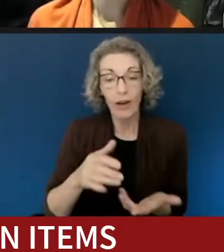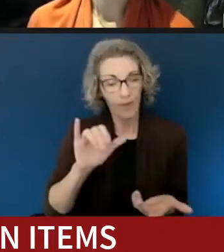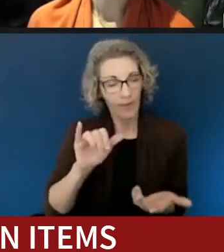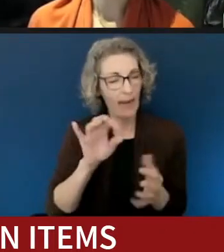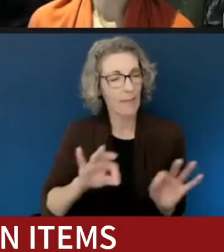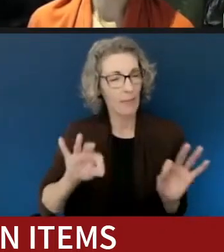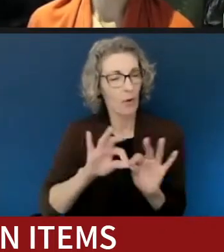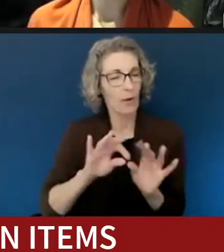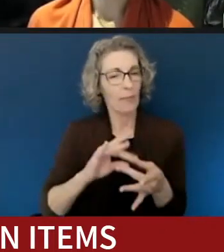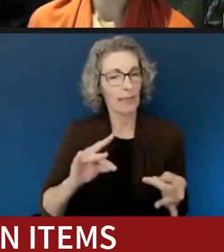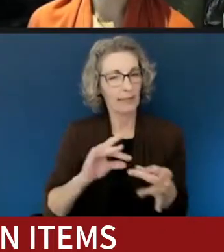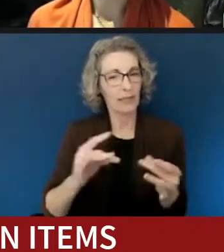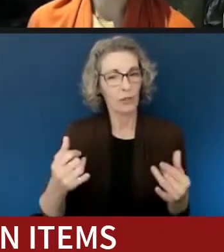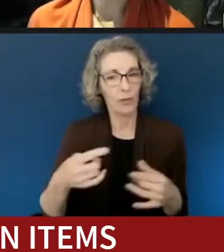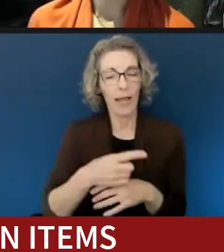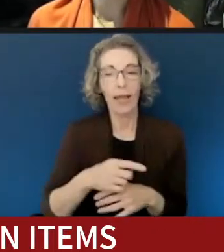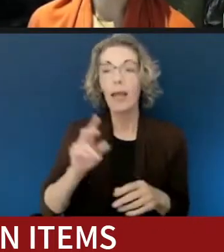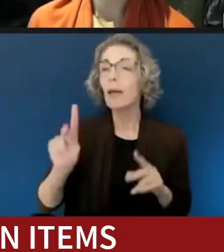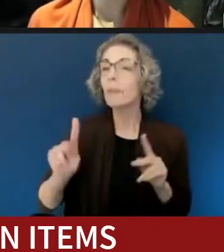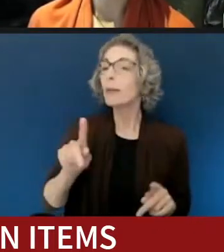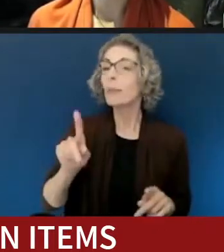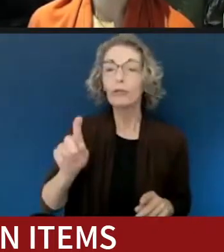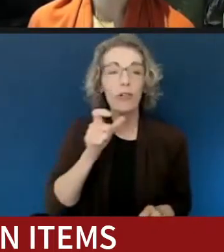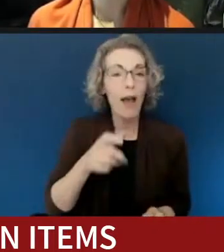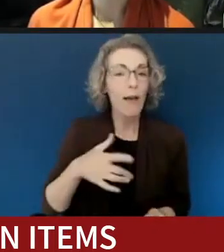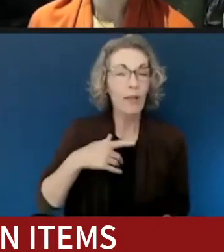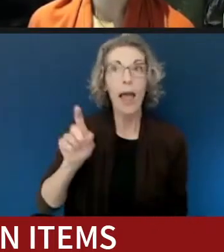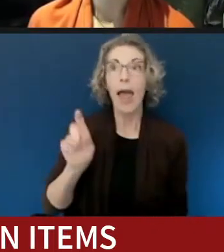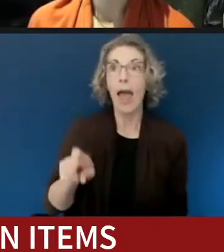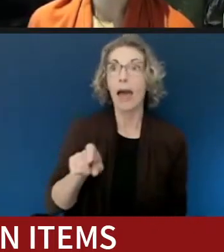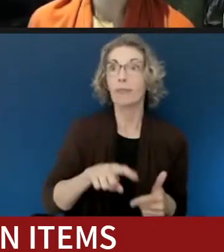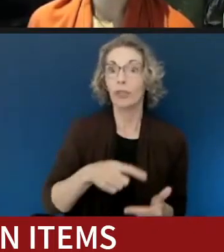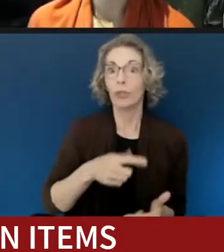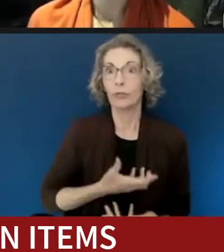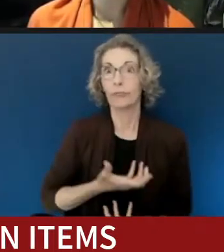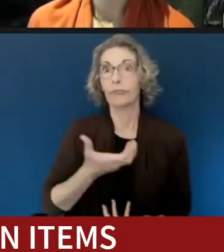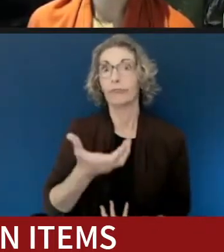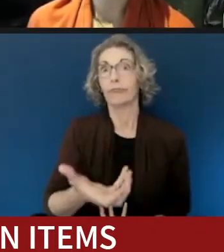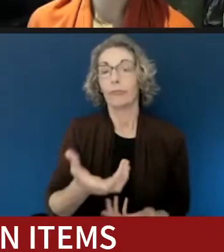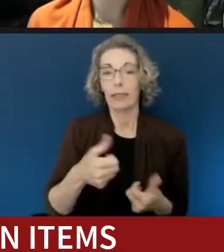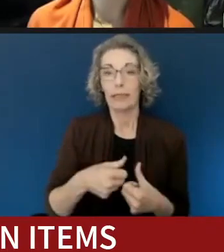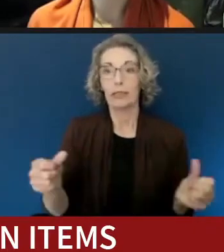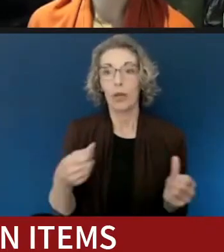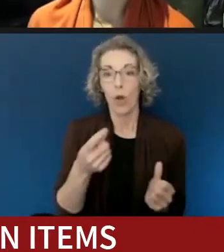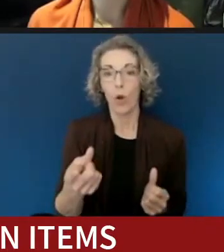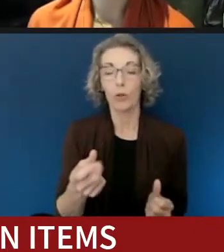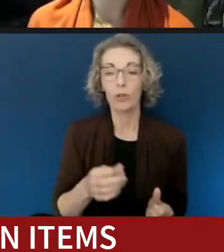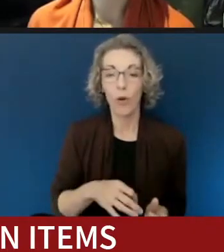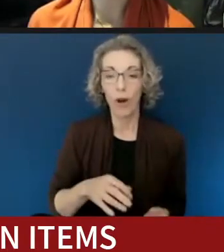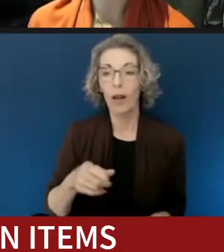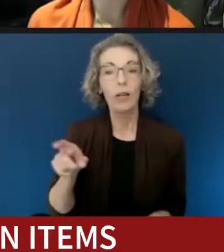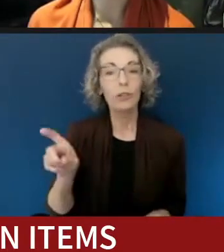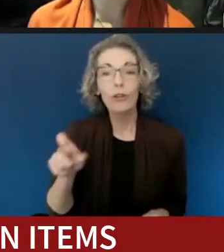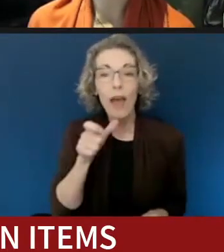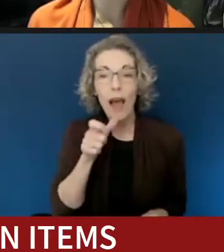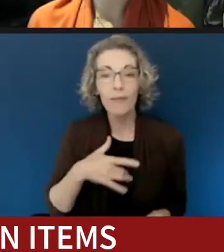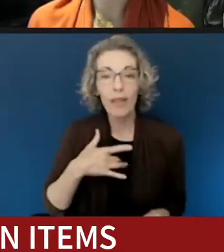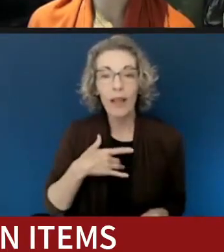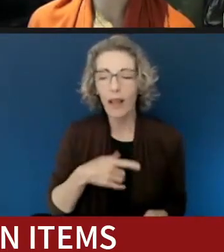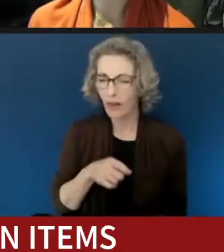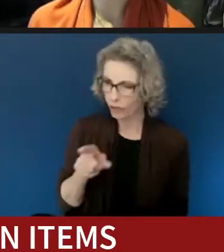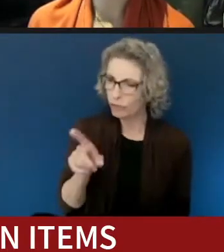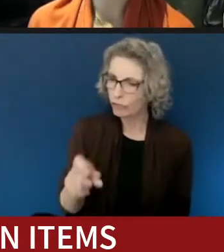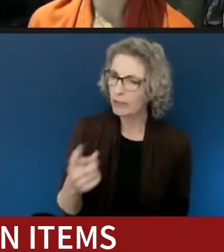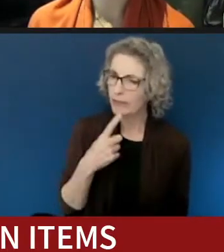they have to disclose, or they have to, oh, you should have told me, right? But it's your own journey, it's your